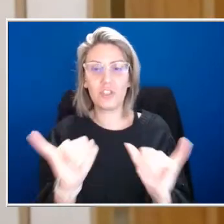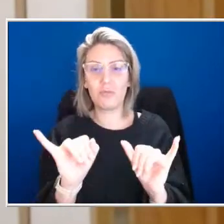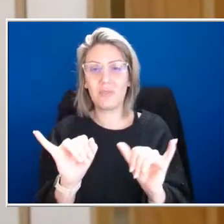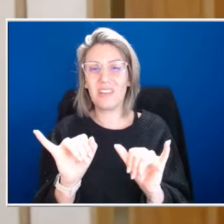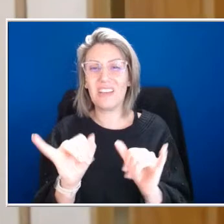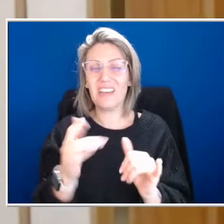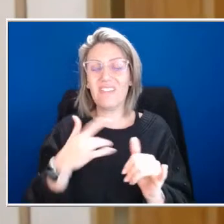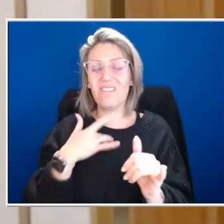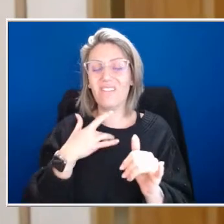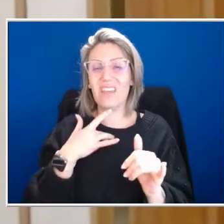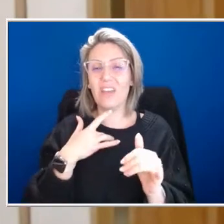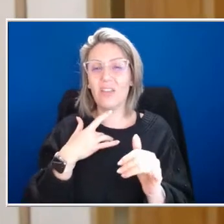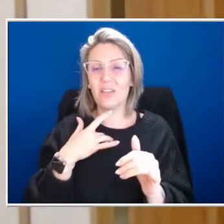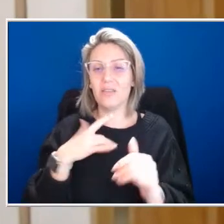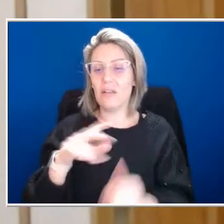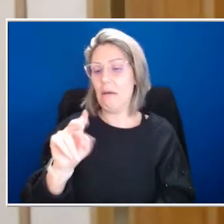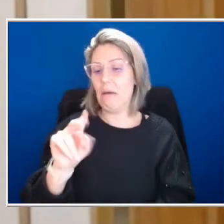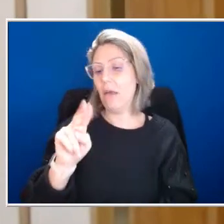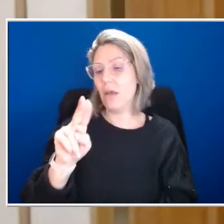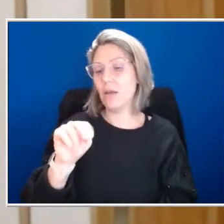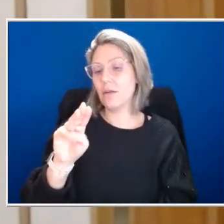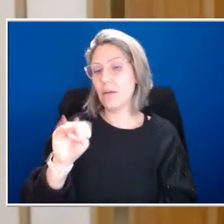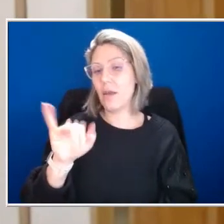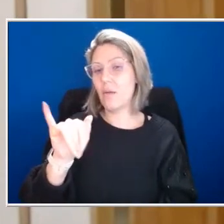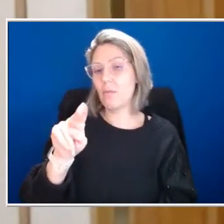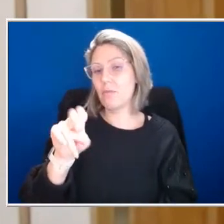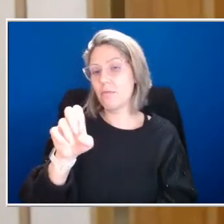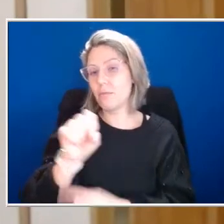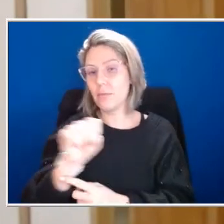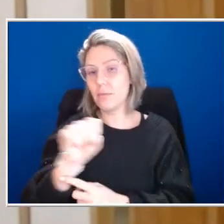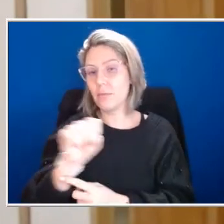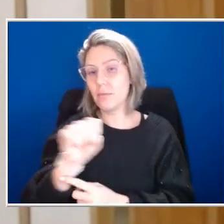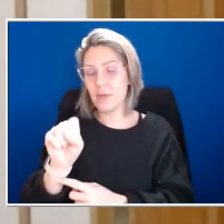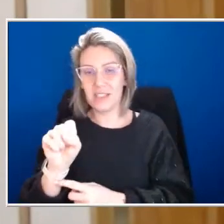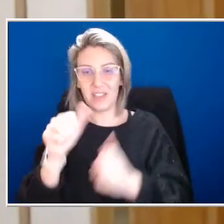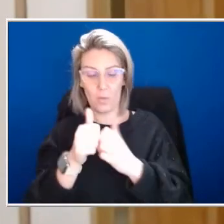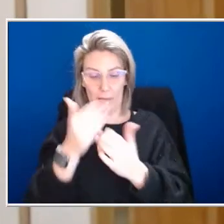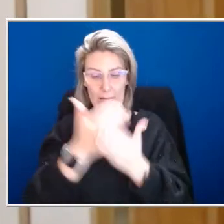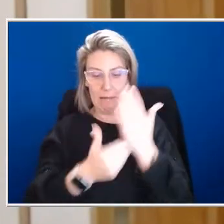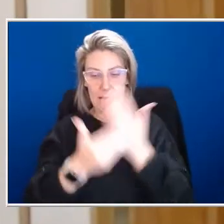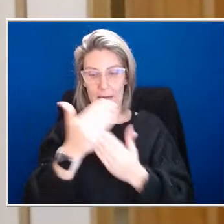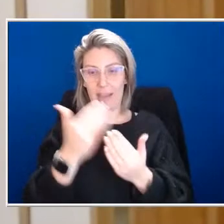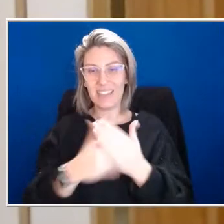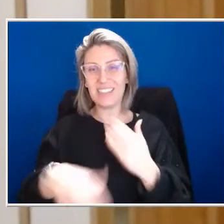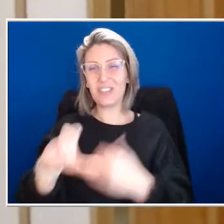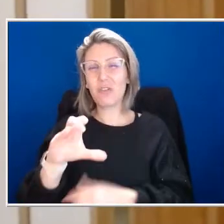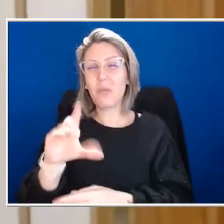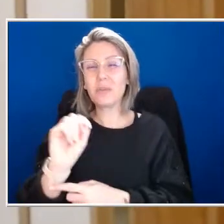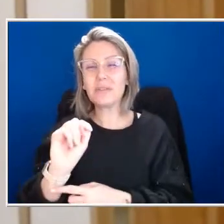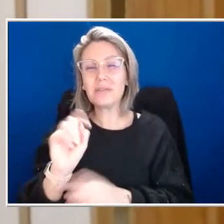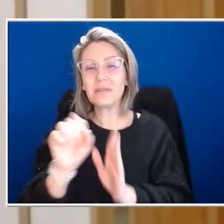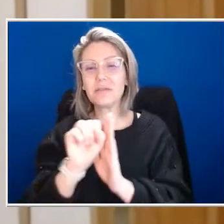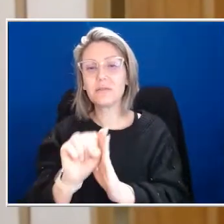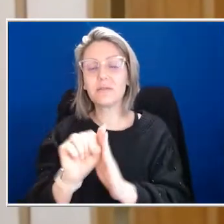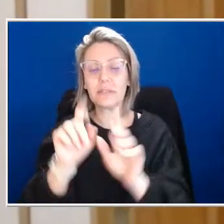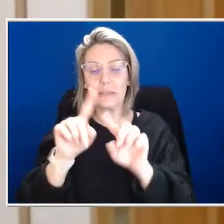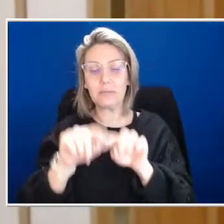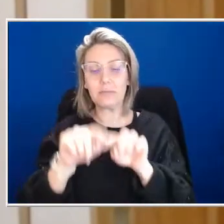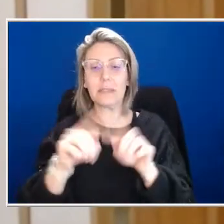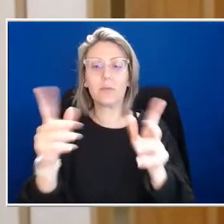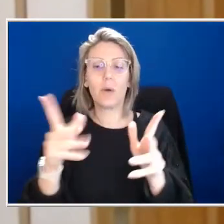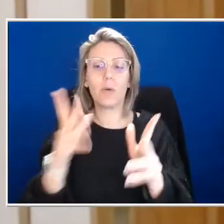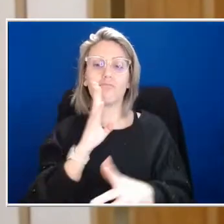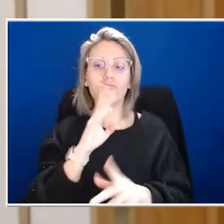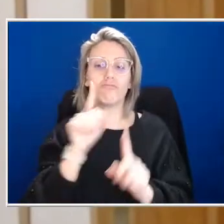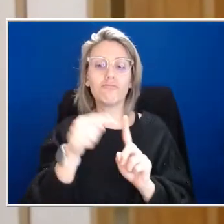in the hands, generally both hands. We call it carpal tunnel syndrome. Depending on what amyloid we talk about, they